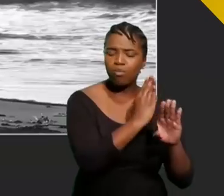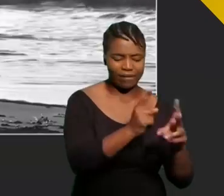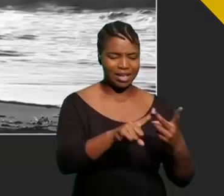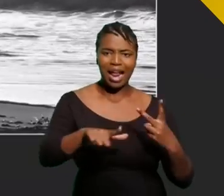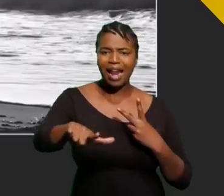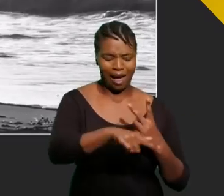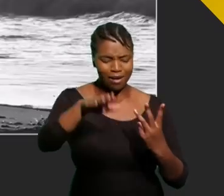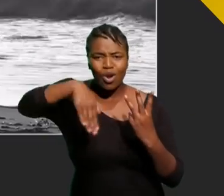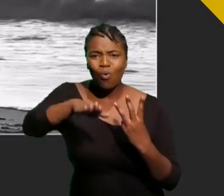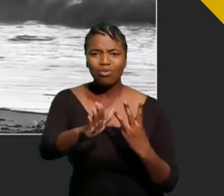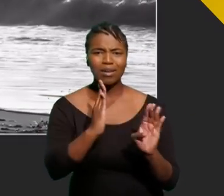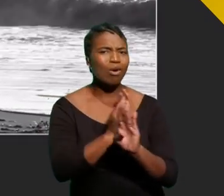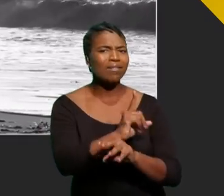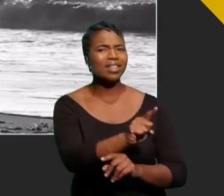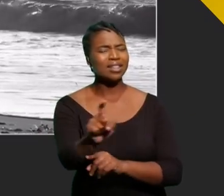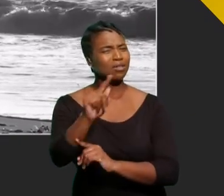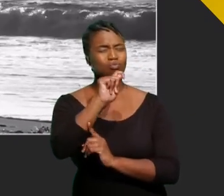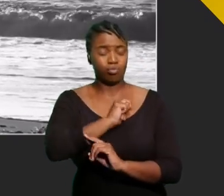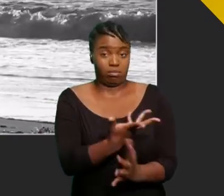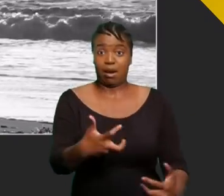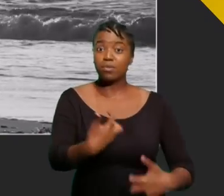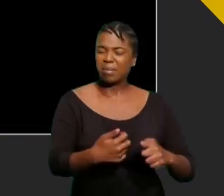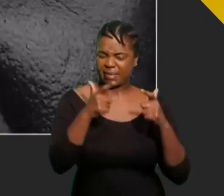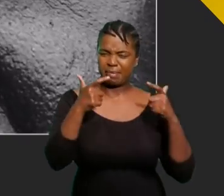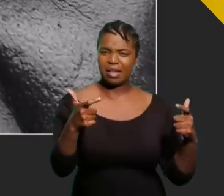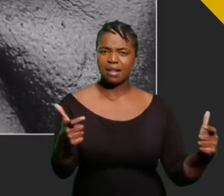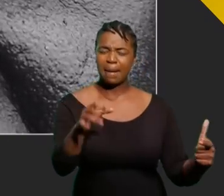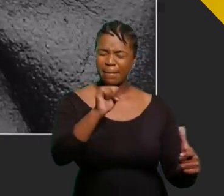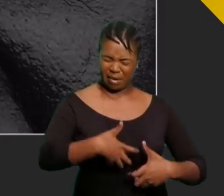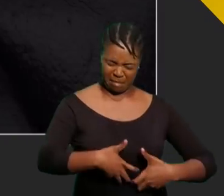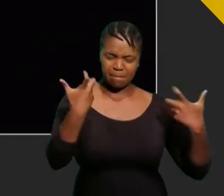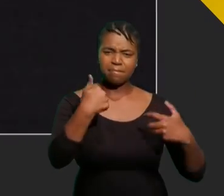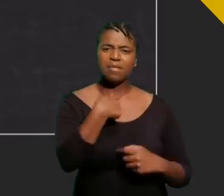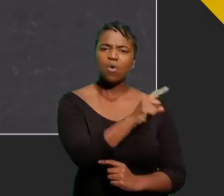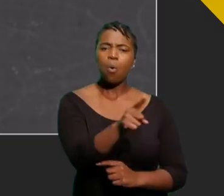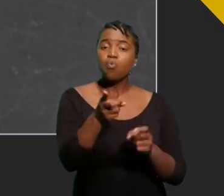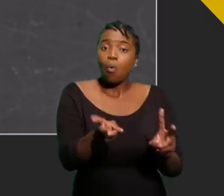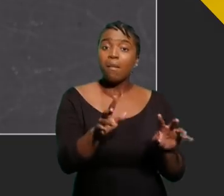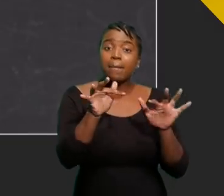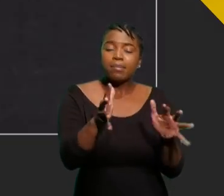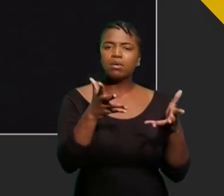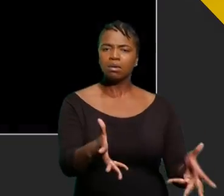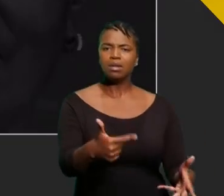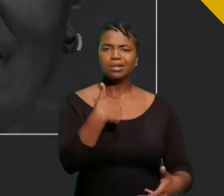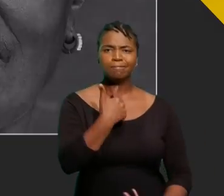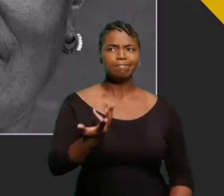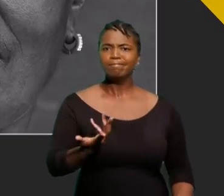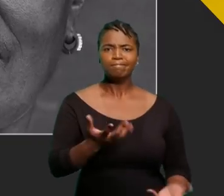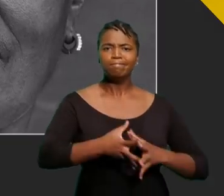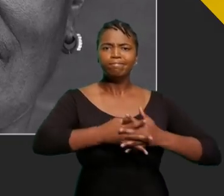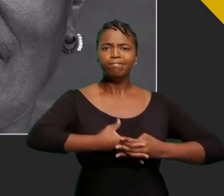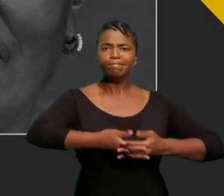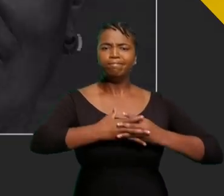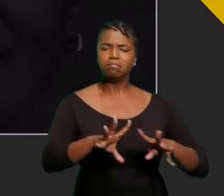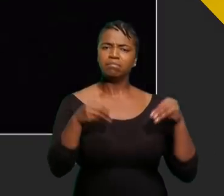the oceans, and everything else? This is very problematic. And it is frustrating for normal citizens to actually continue to sit